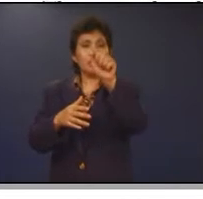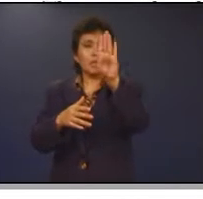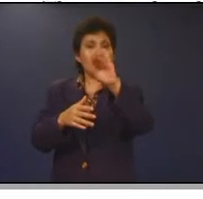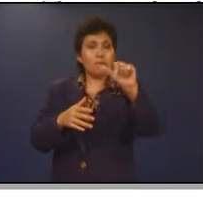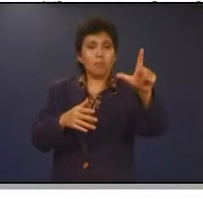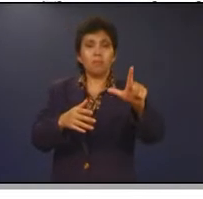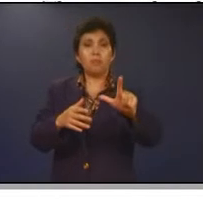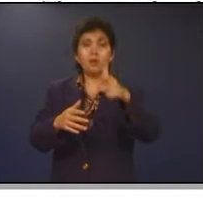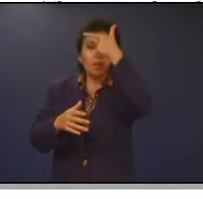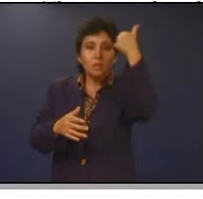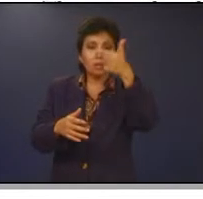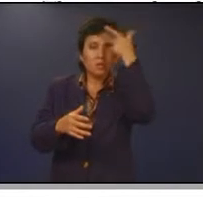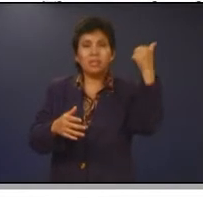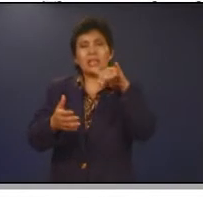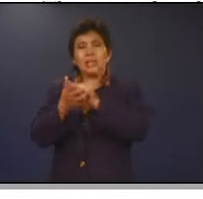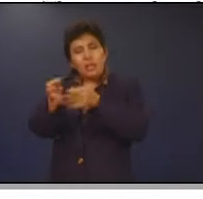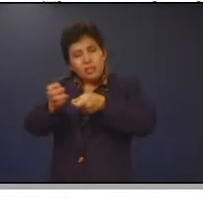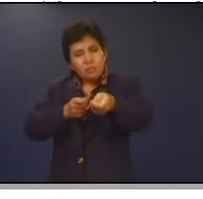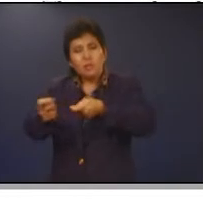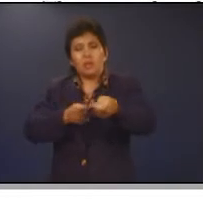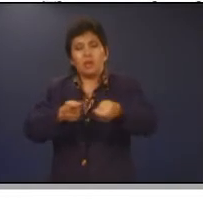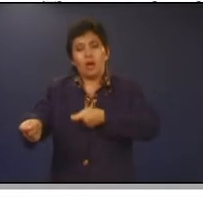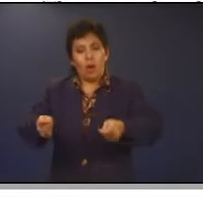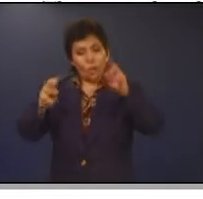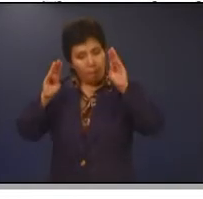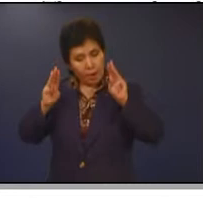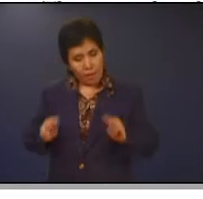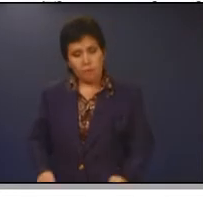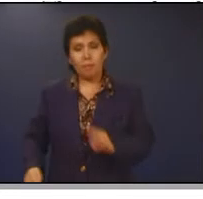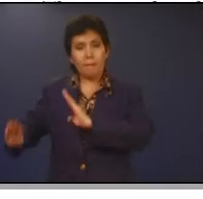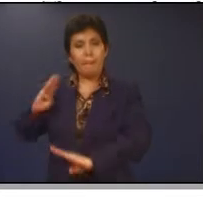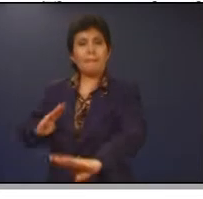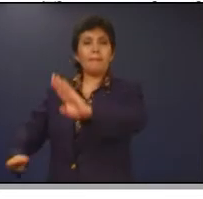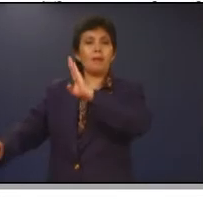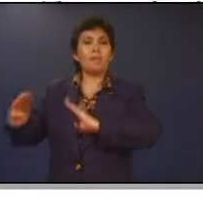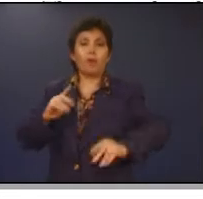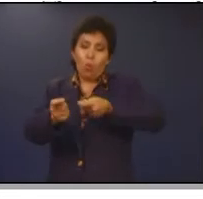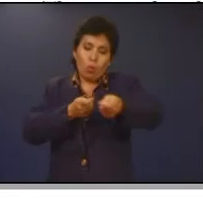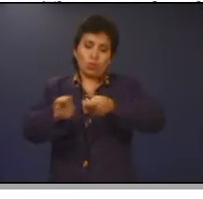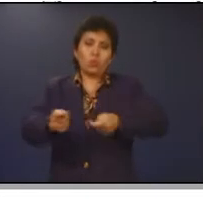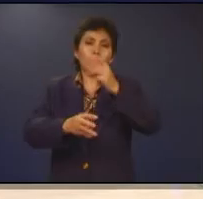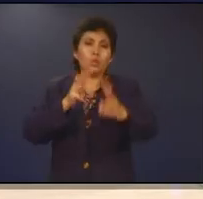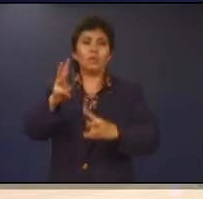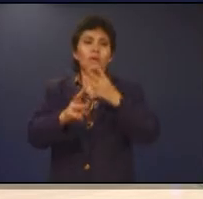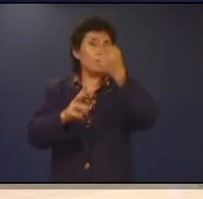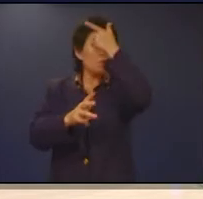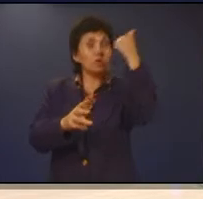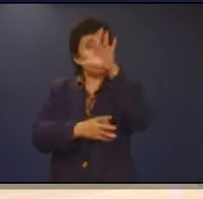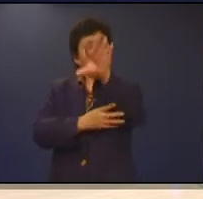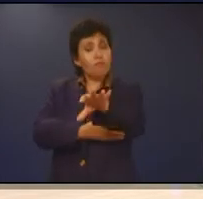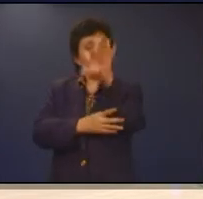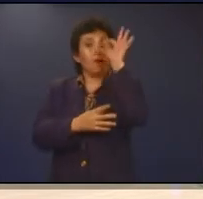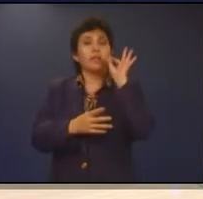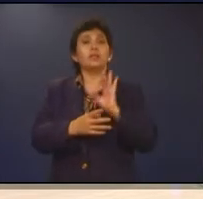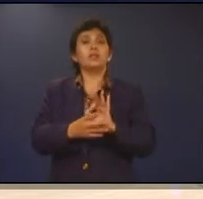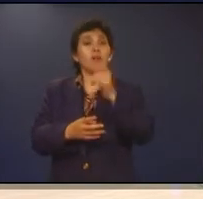that explains human behavior and that we perceive that we are more control of the world. So because you want to